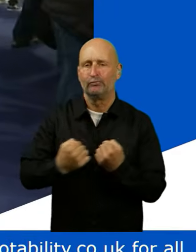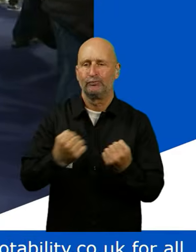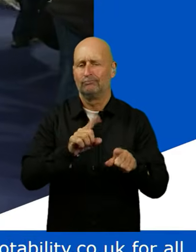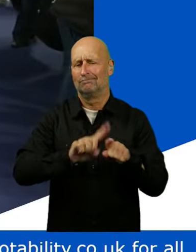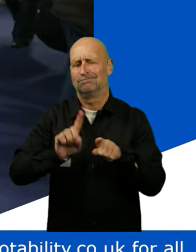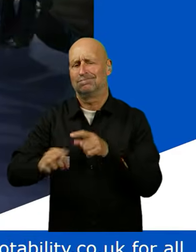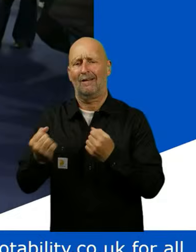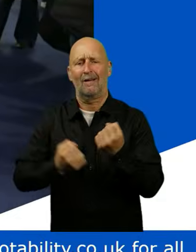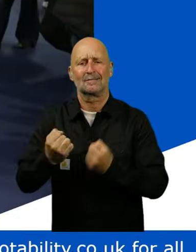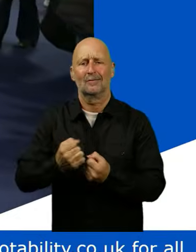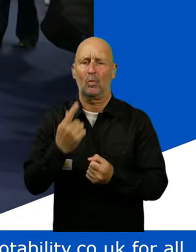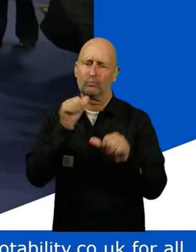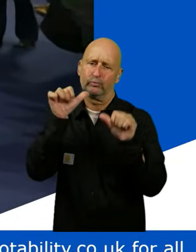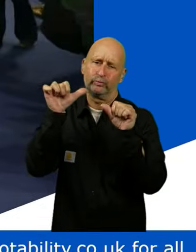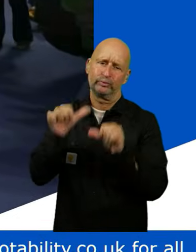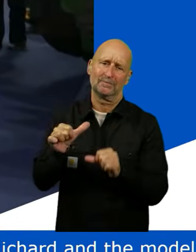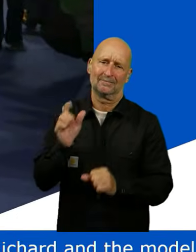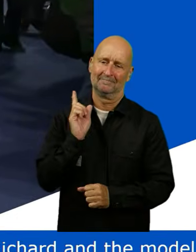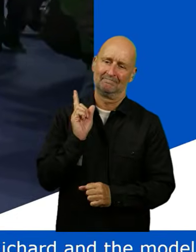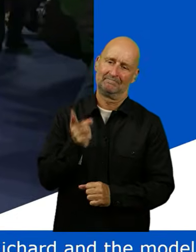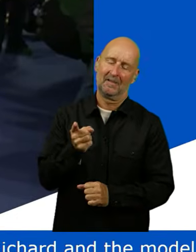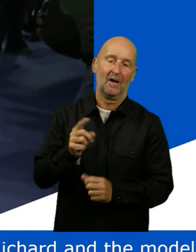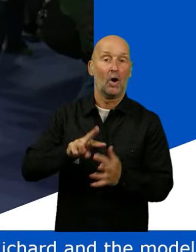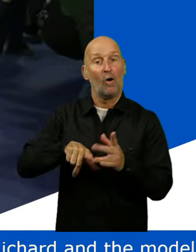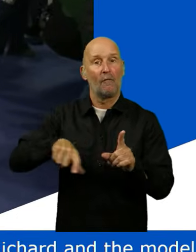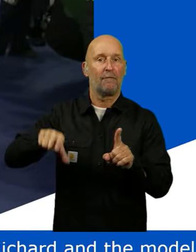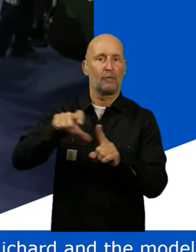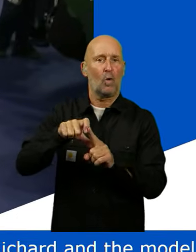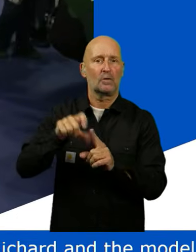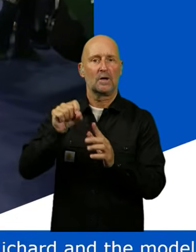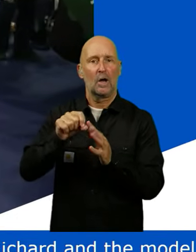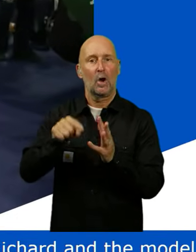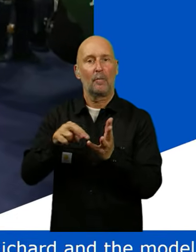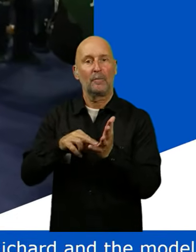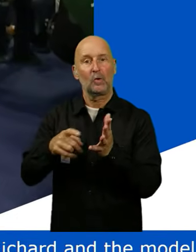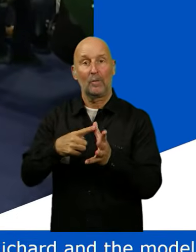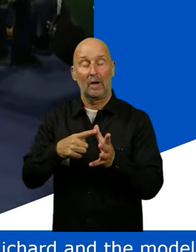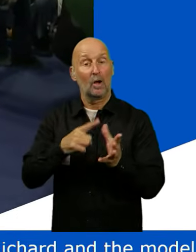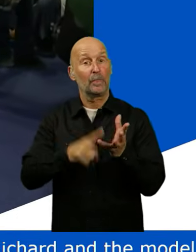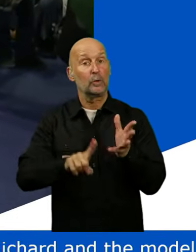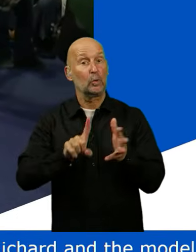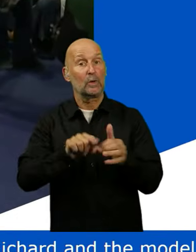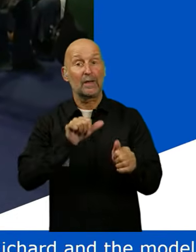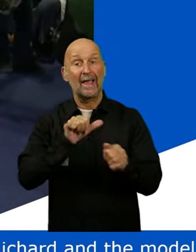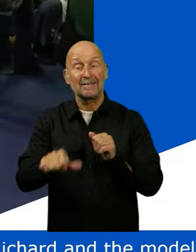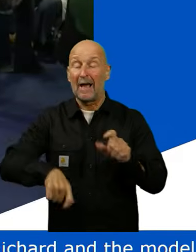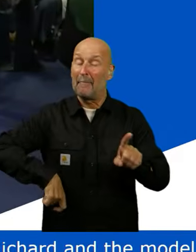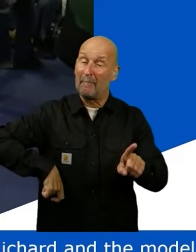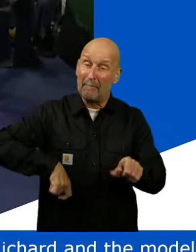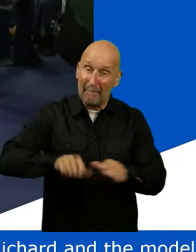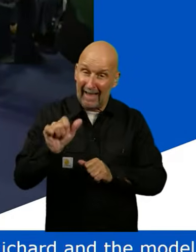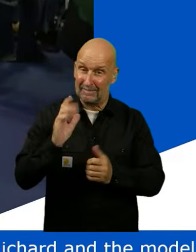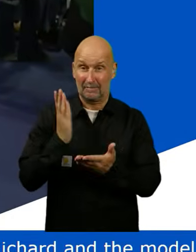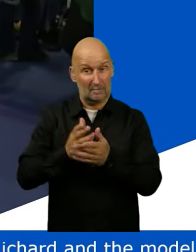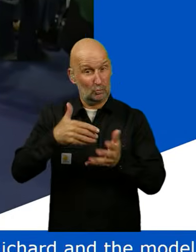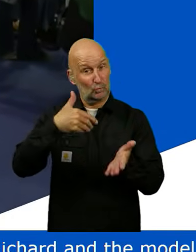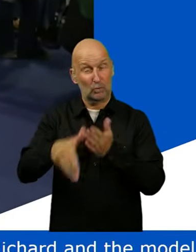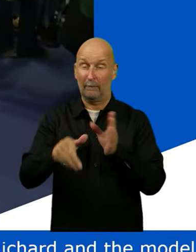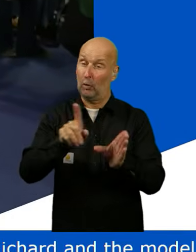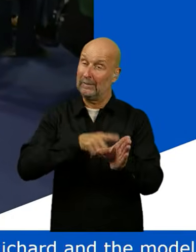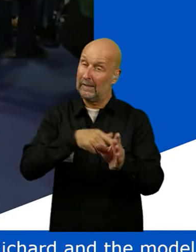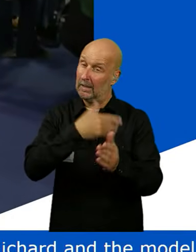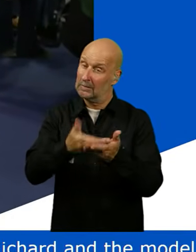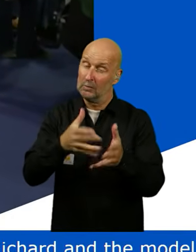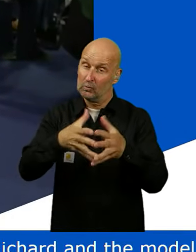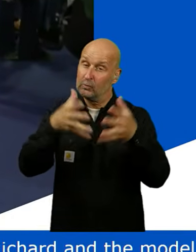I always enjoy driving is this, the Ford Puma. It's the UK's best selling car, it has been for several years now, and I always